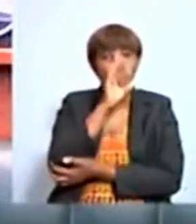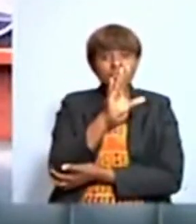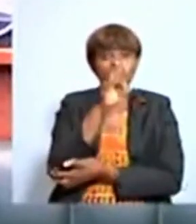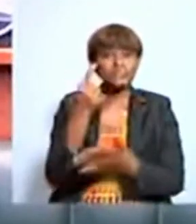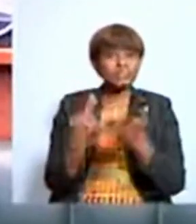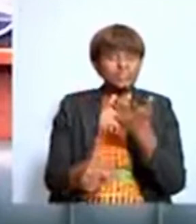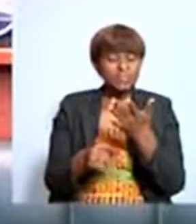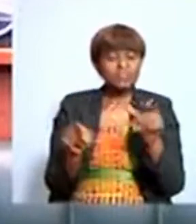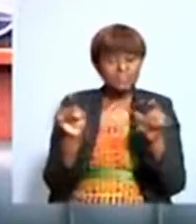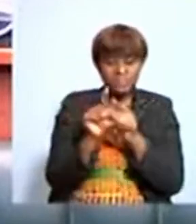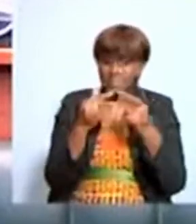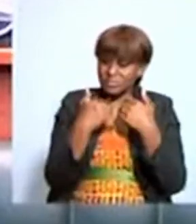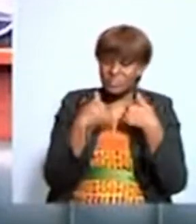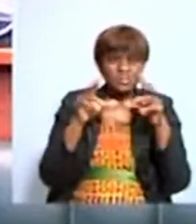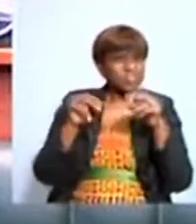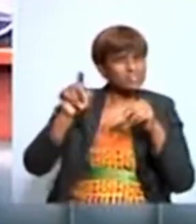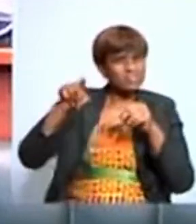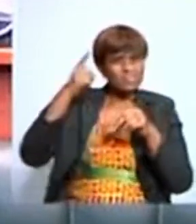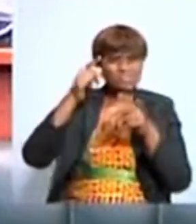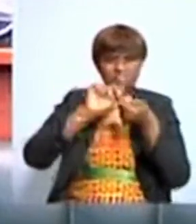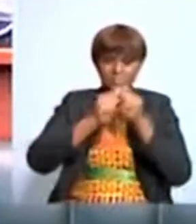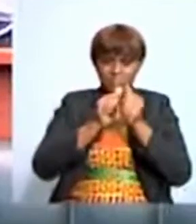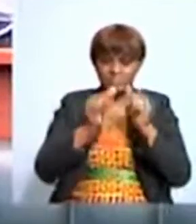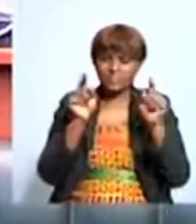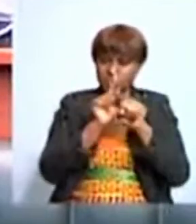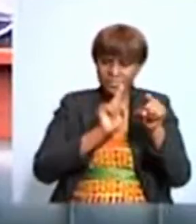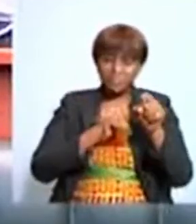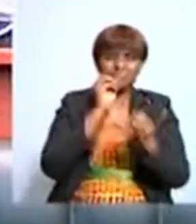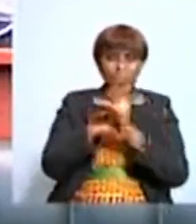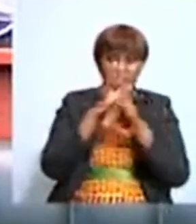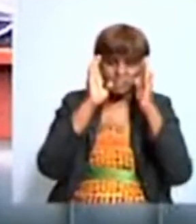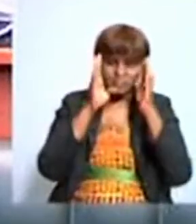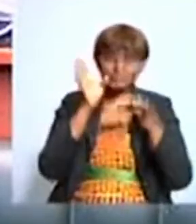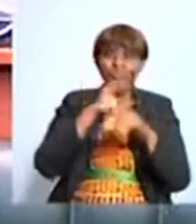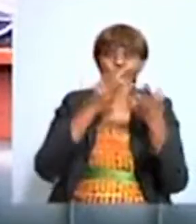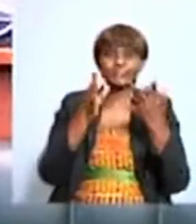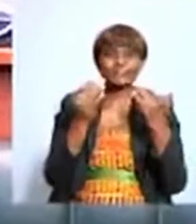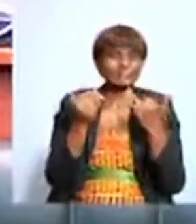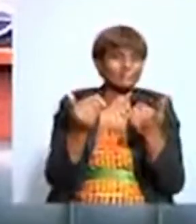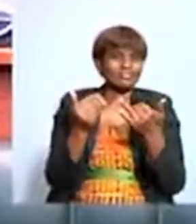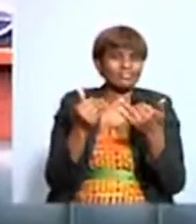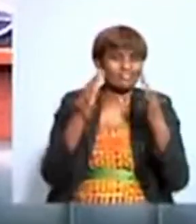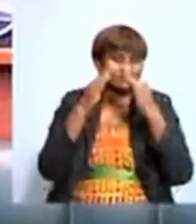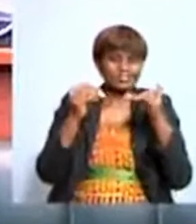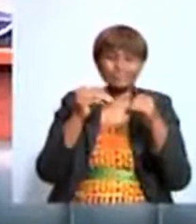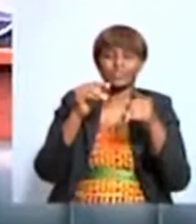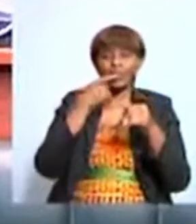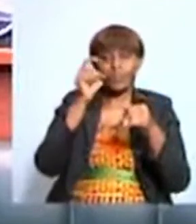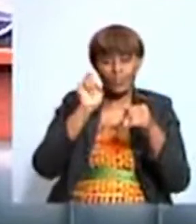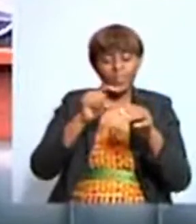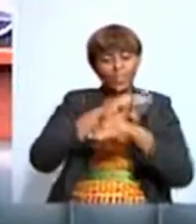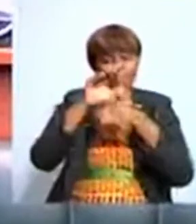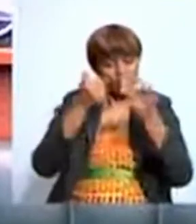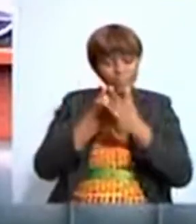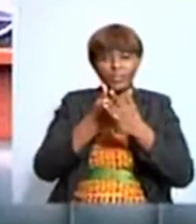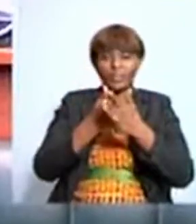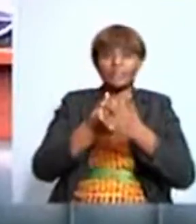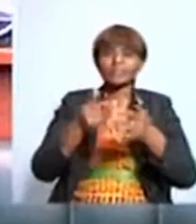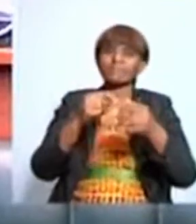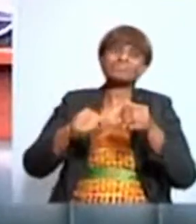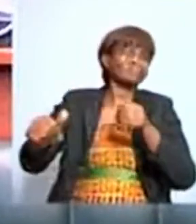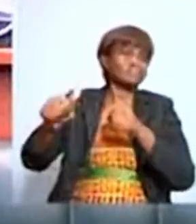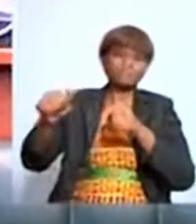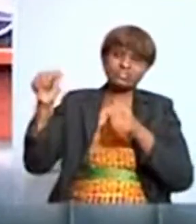that there is no need for the amendments as they have been already attended to. Therefore, the House should wholesomely once again